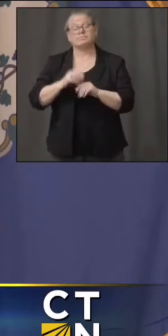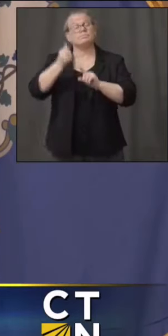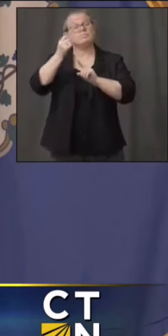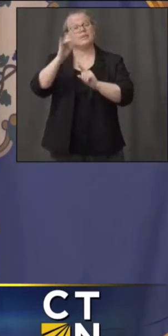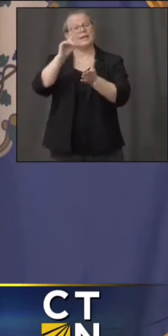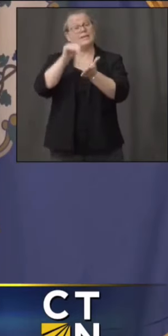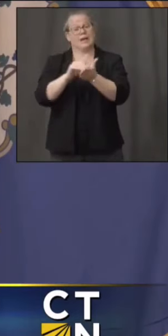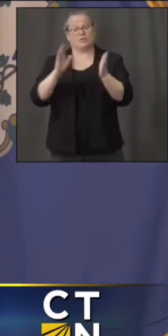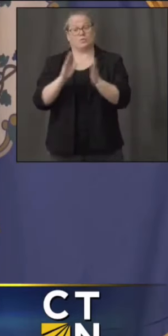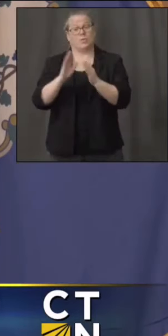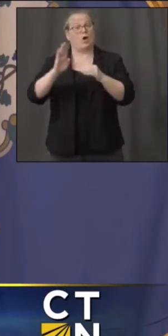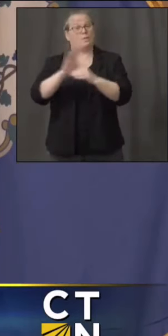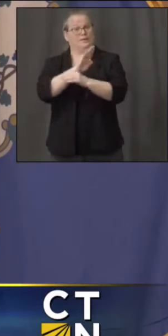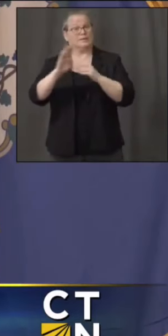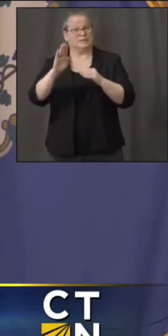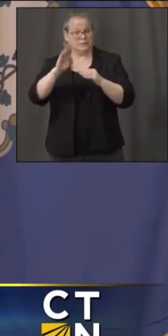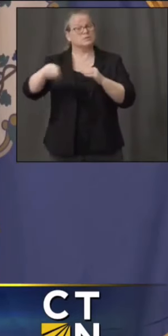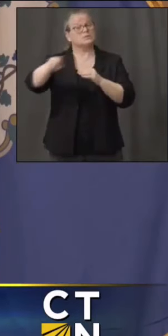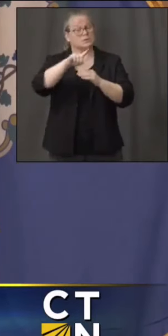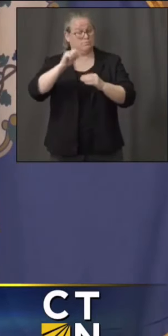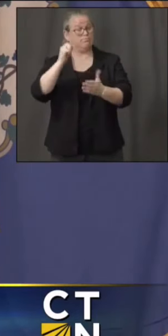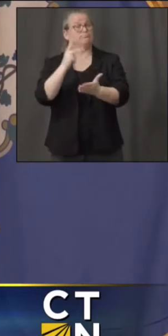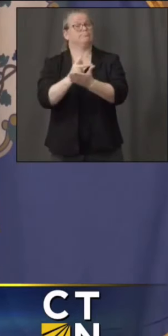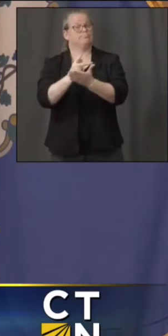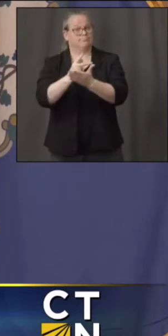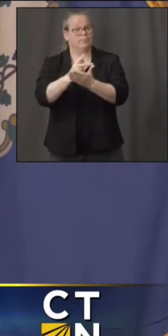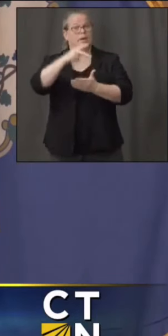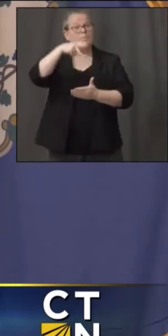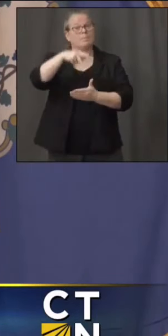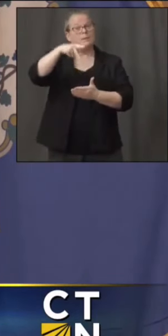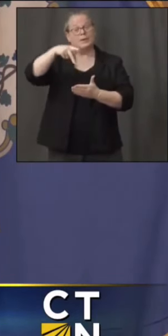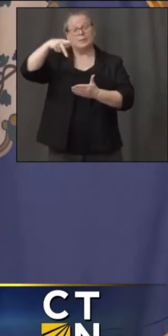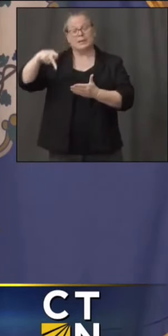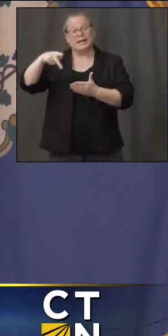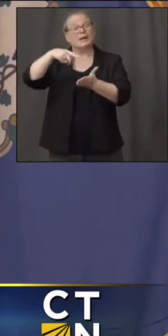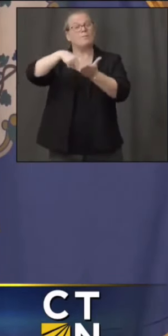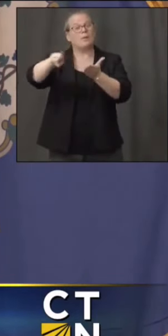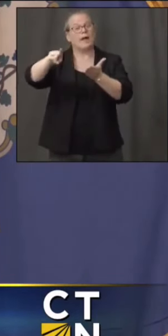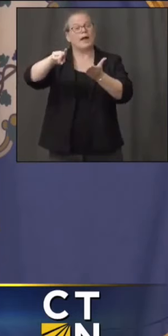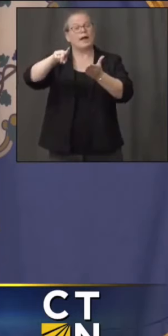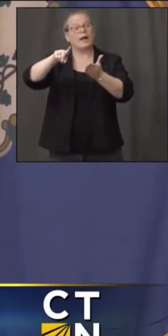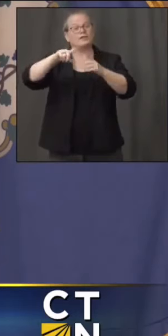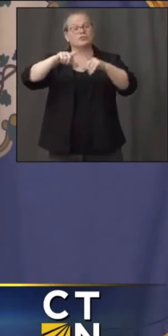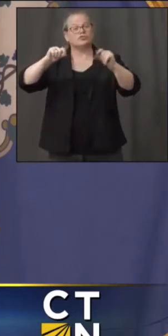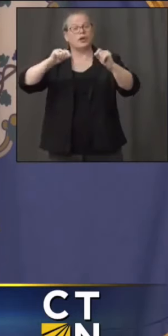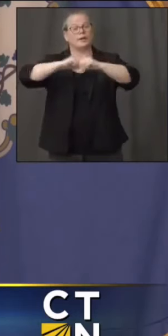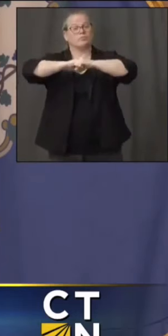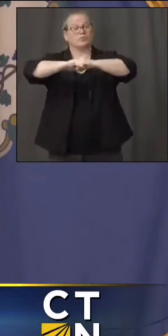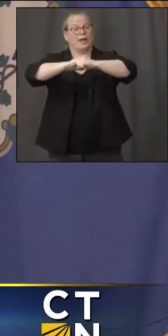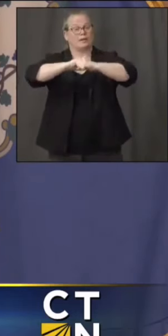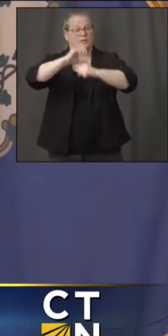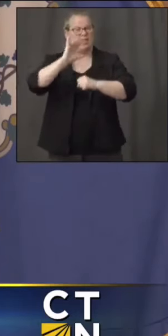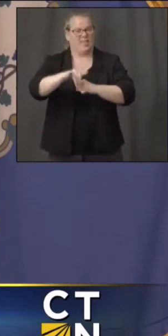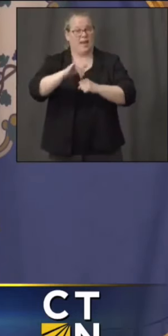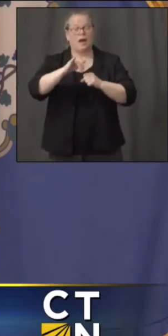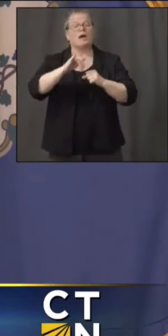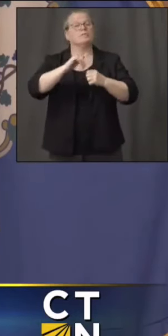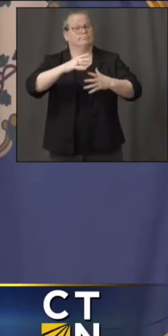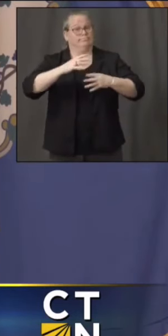for the PPP loans. And as you've heard, the next round of those loans is being processed as we speak. And